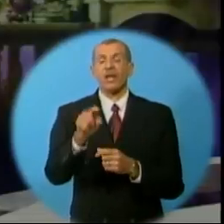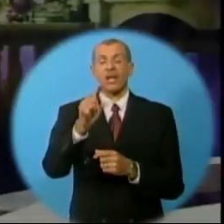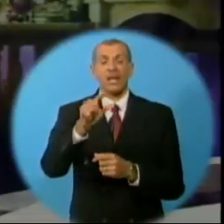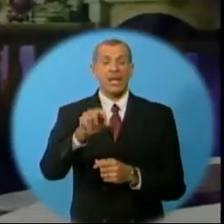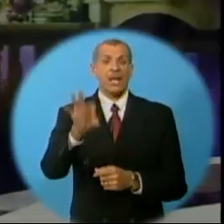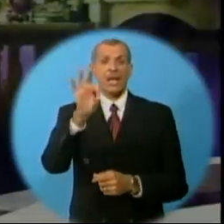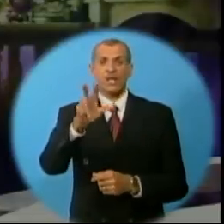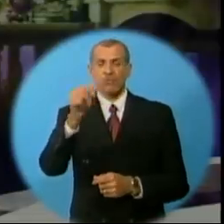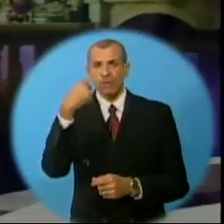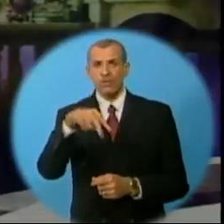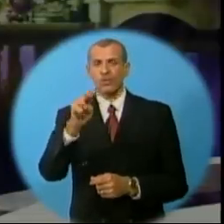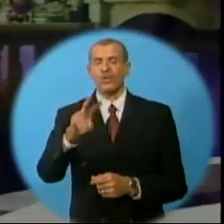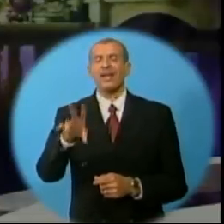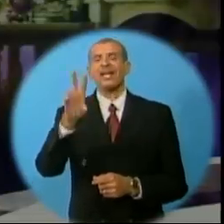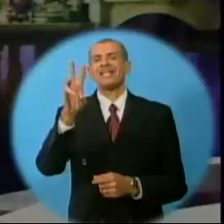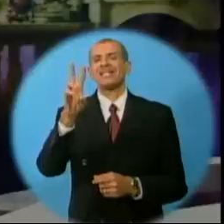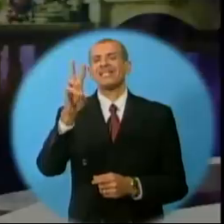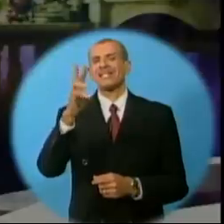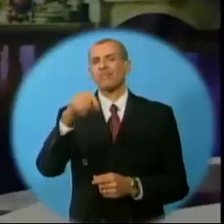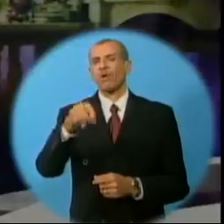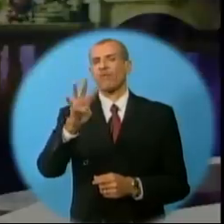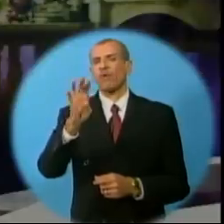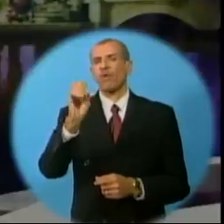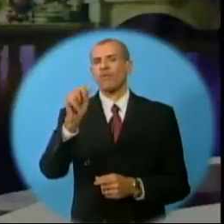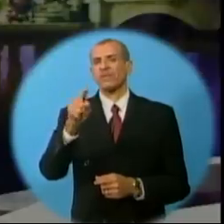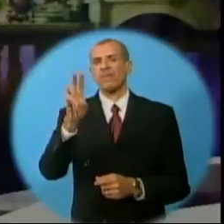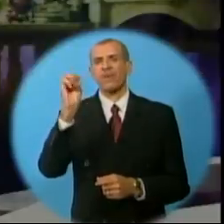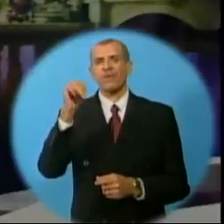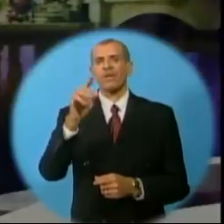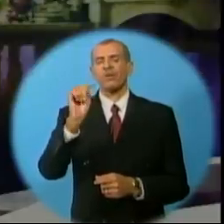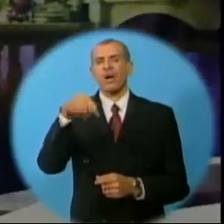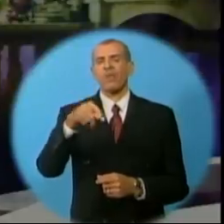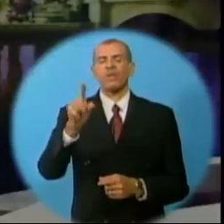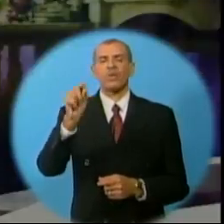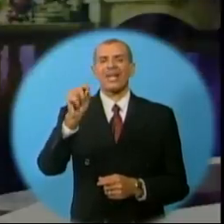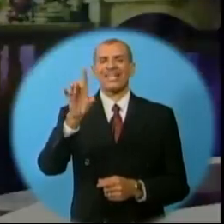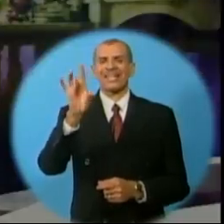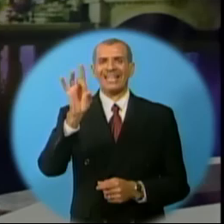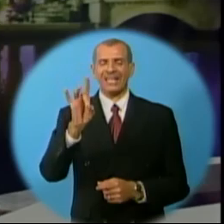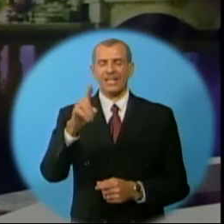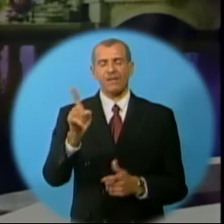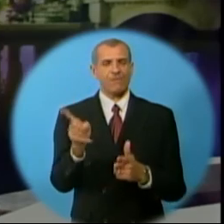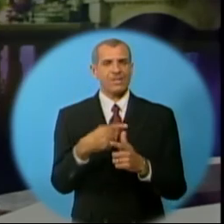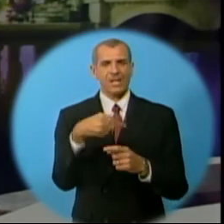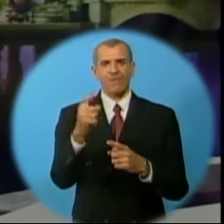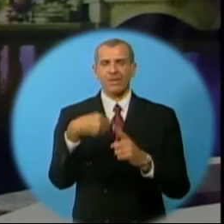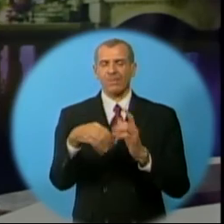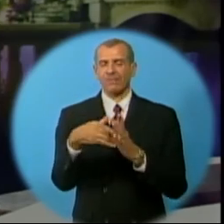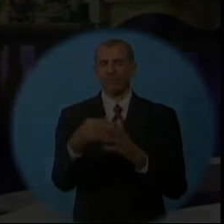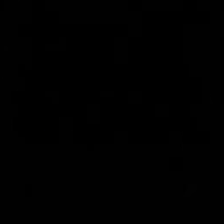93 for 2 in 16.4 overs, with Maradon Ben top scoring with 28. That's the first half in sports, back in a